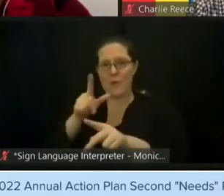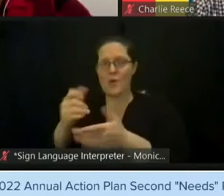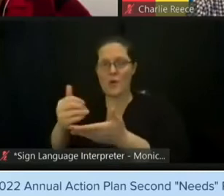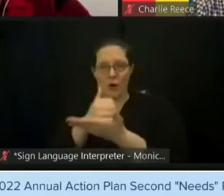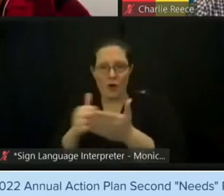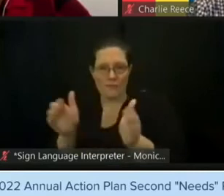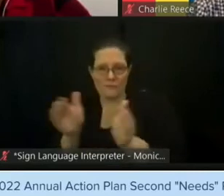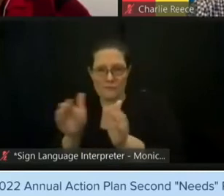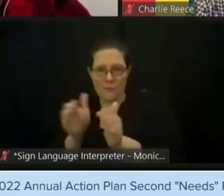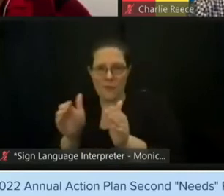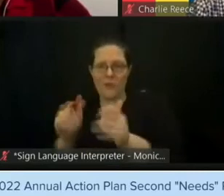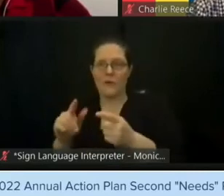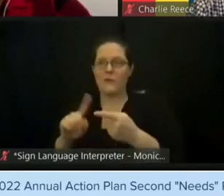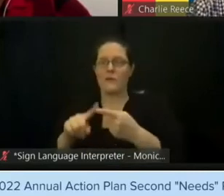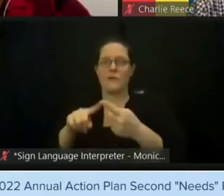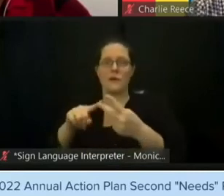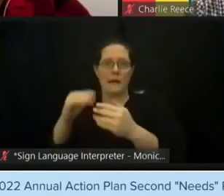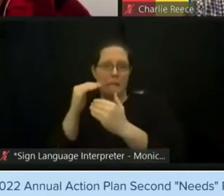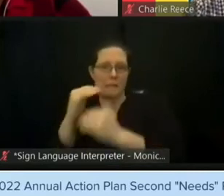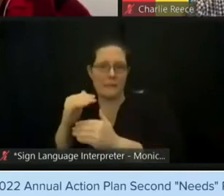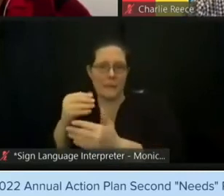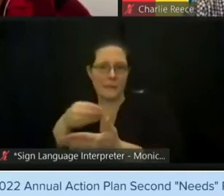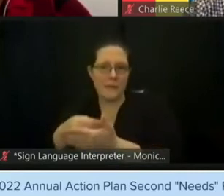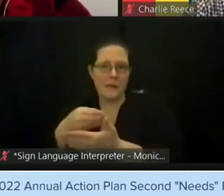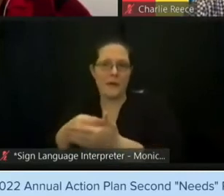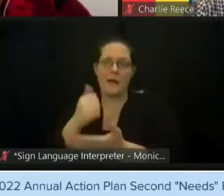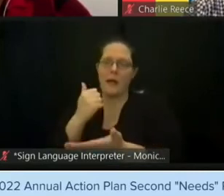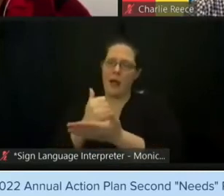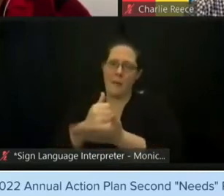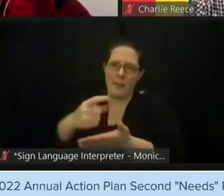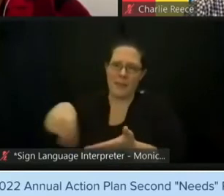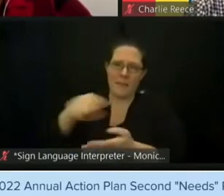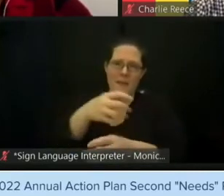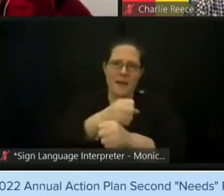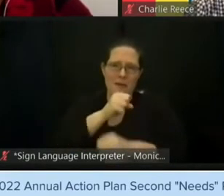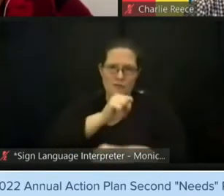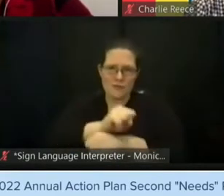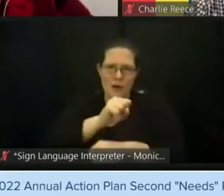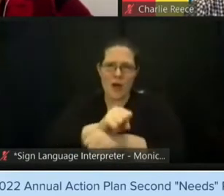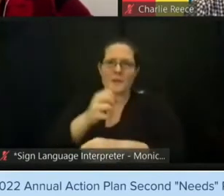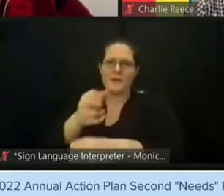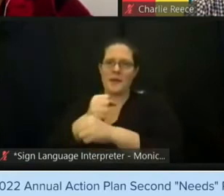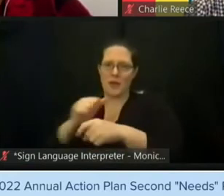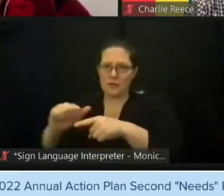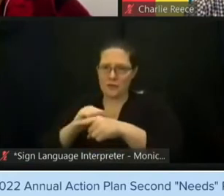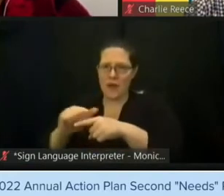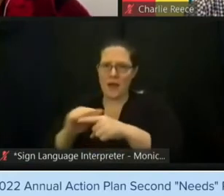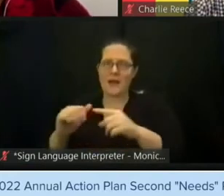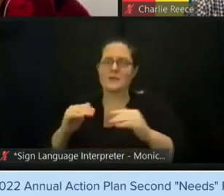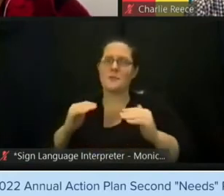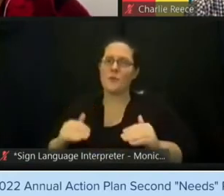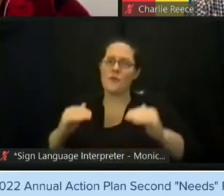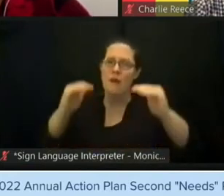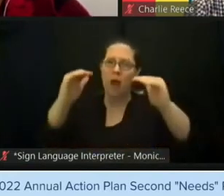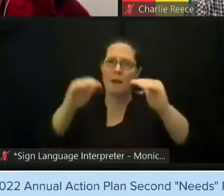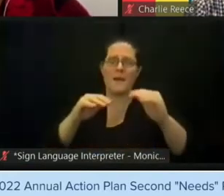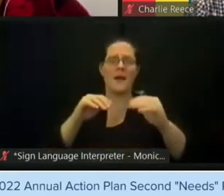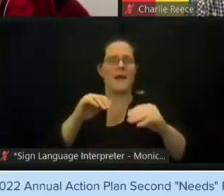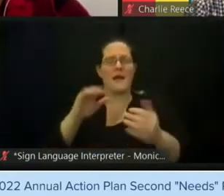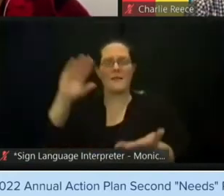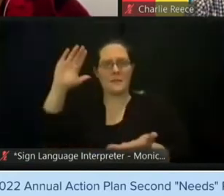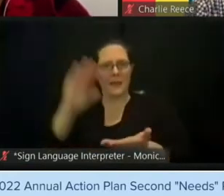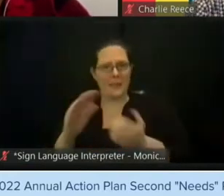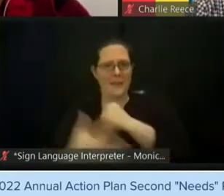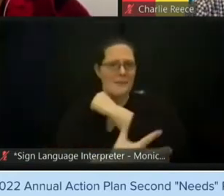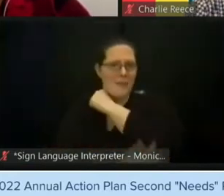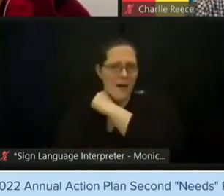income people get jobs, get training, and move up and out of poverty.